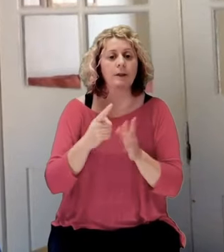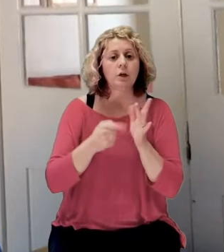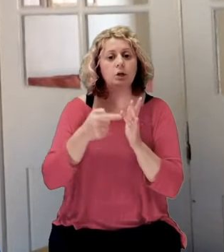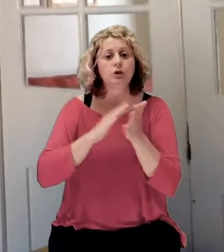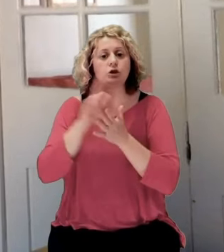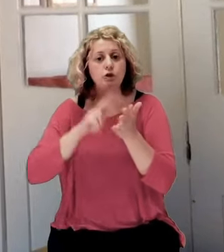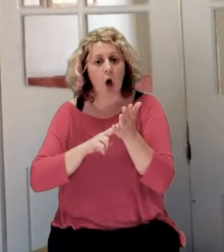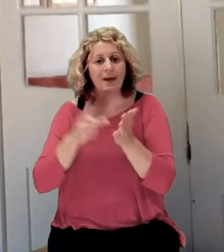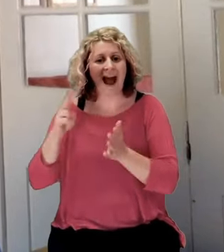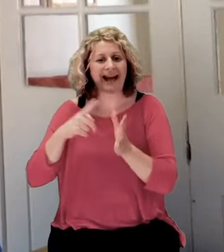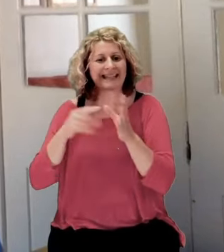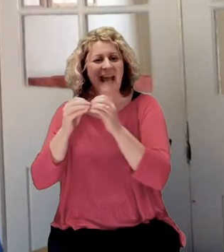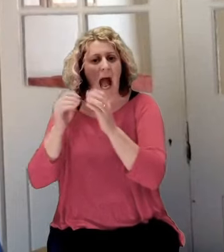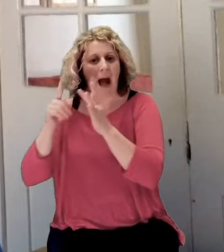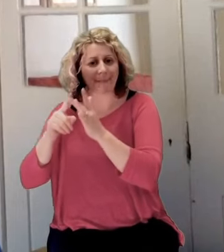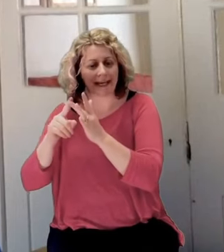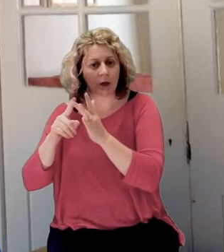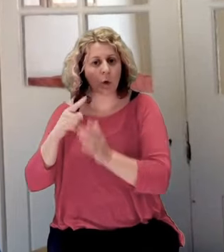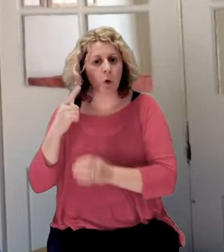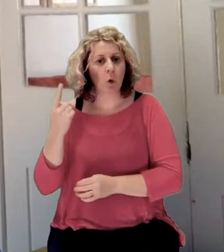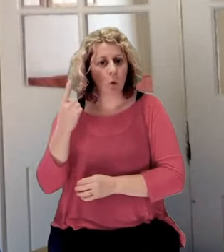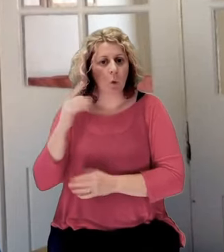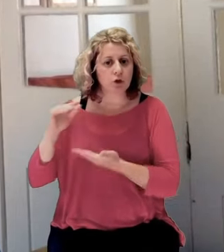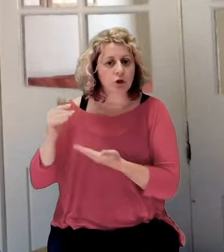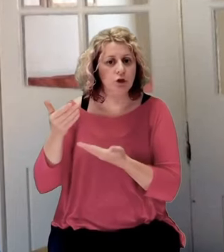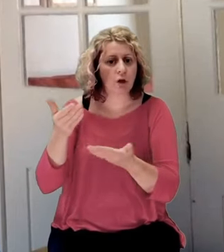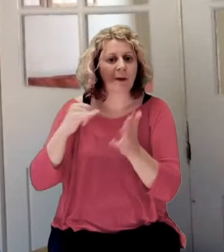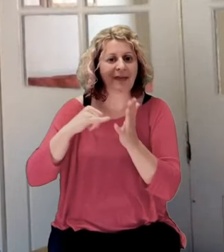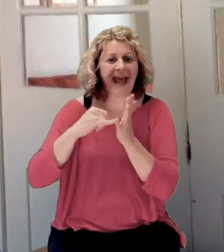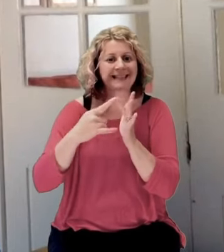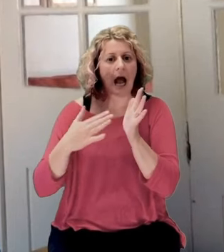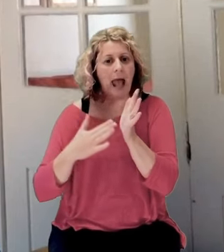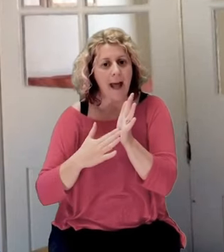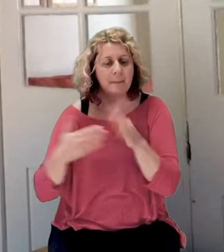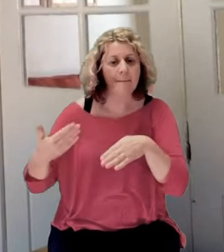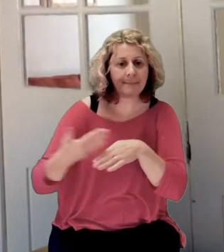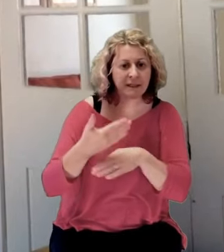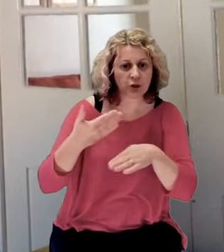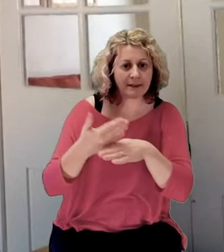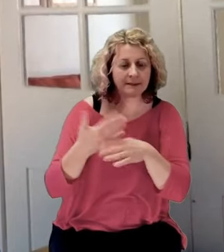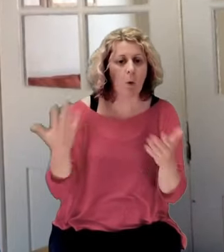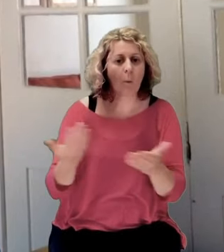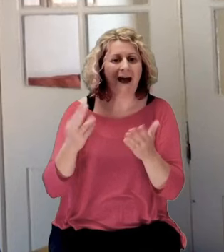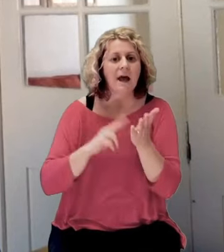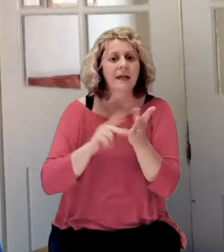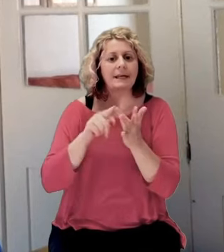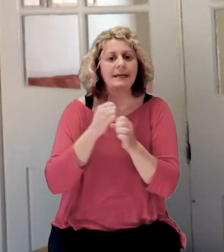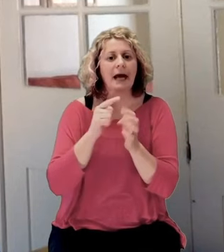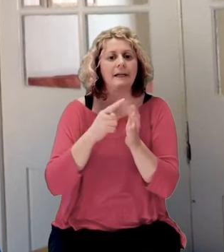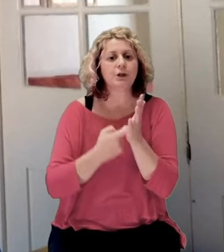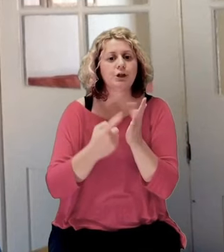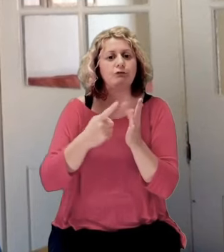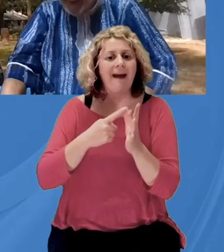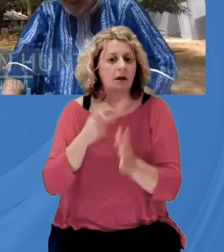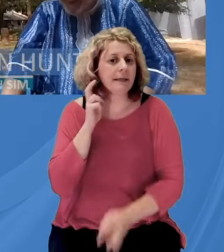Nigeria. If some of you recognise them, that's because they were interviewed at an evening celebration two or three years ago. John and